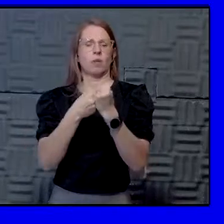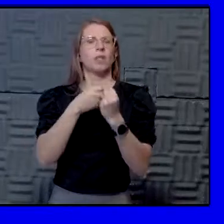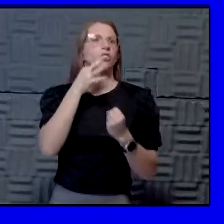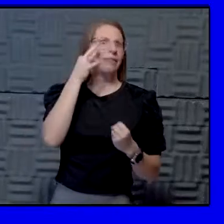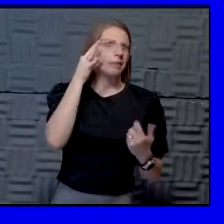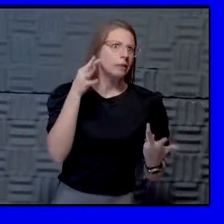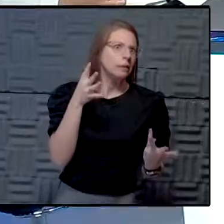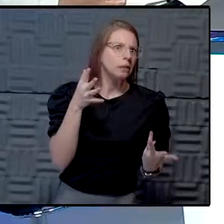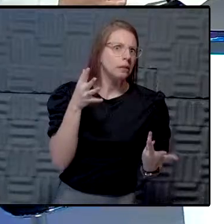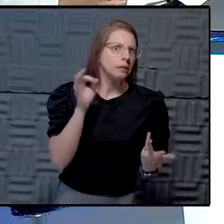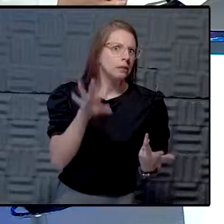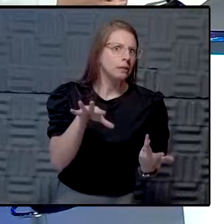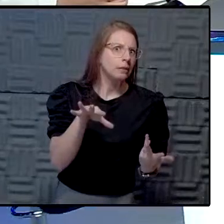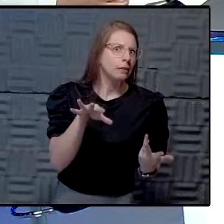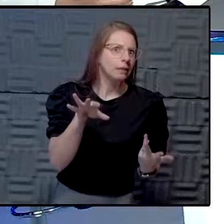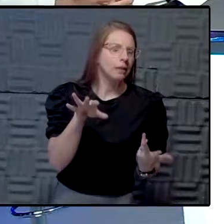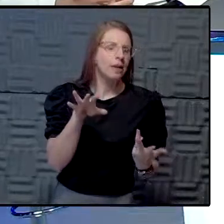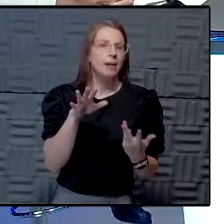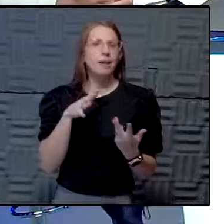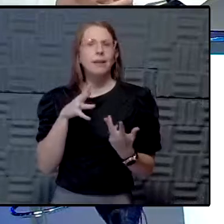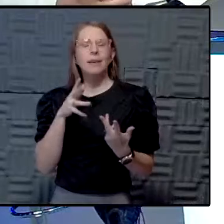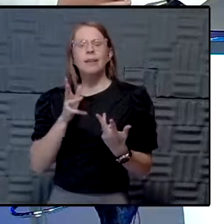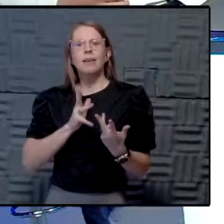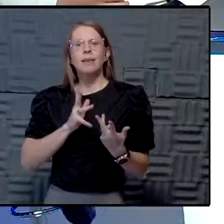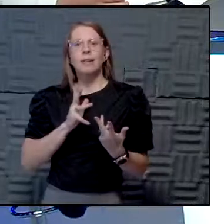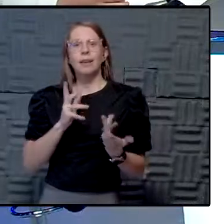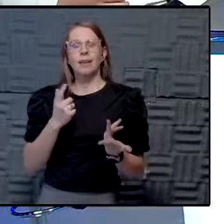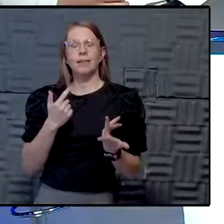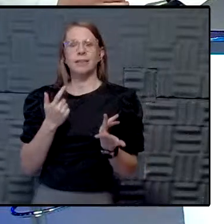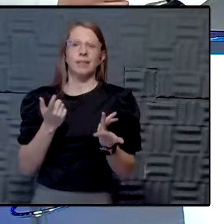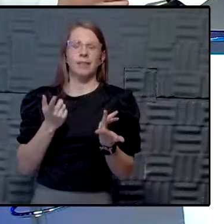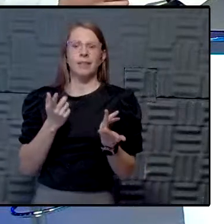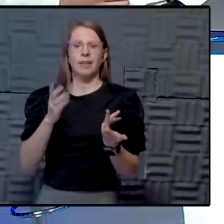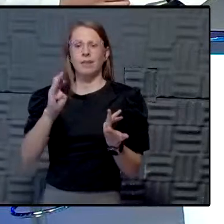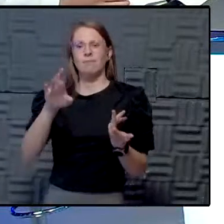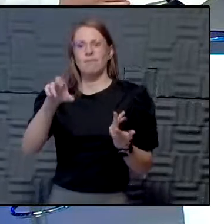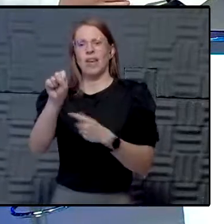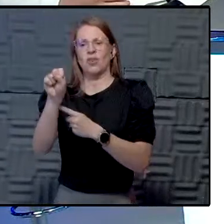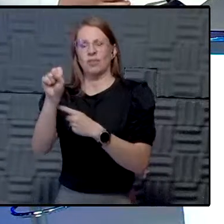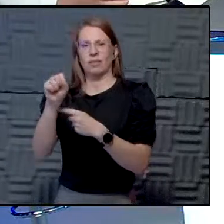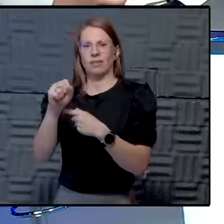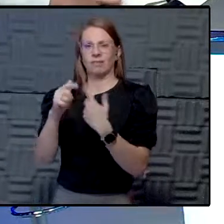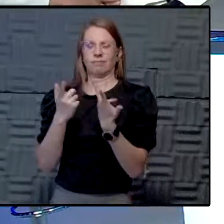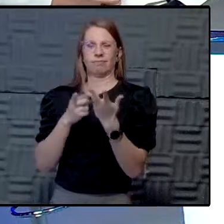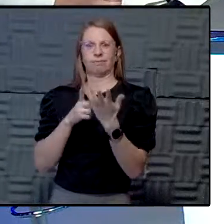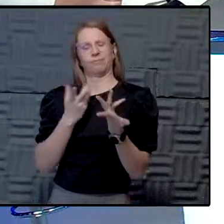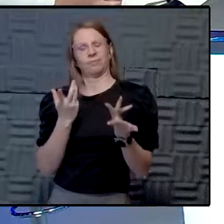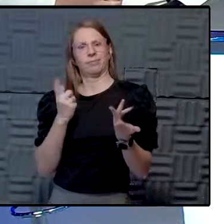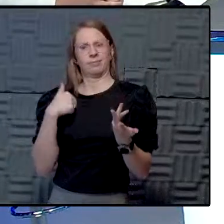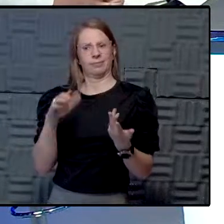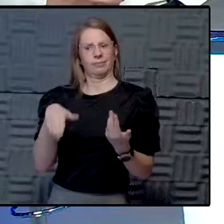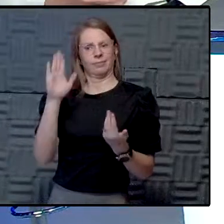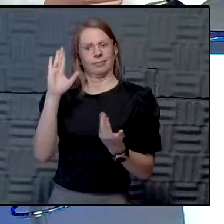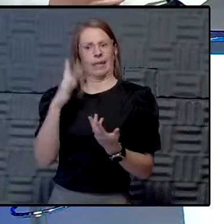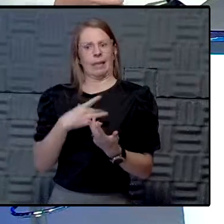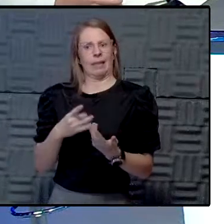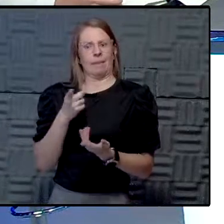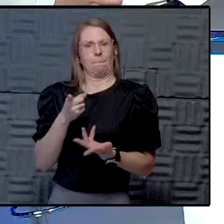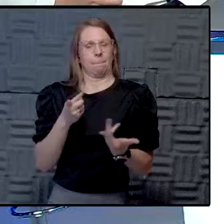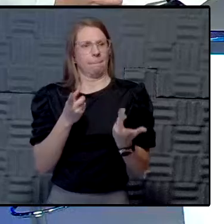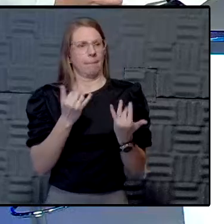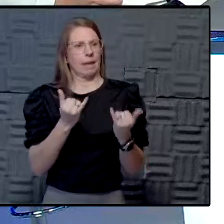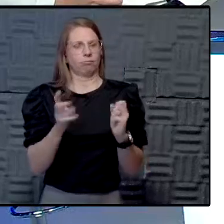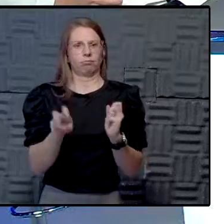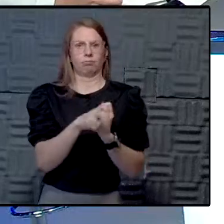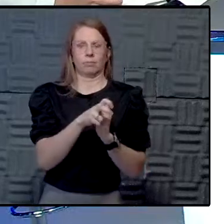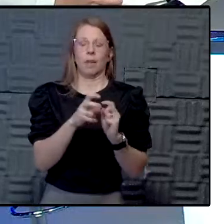Man, it's my formative years, right? The Monsters of the Midway. Oh, it is hard. 85 Bears. All right. There you go. But